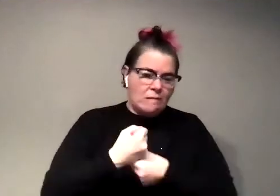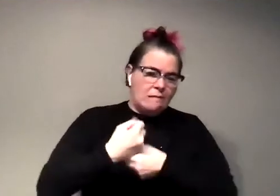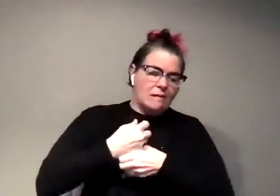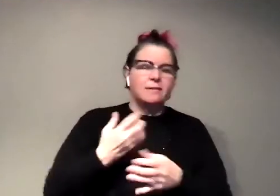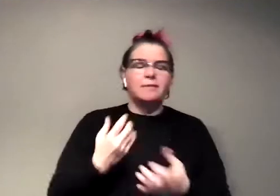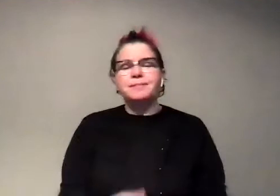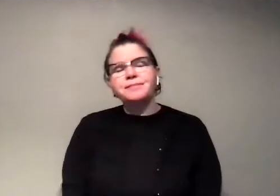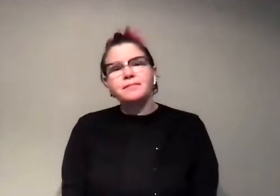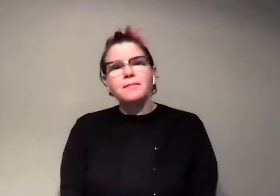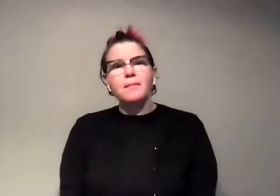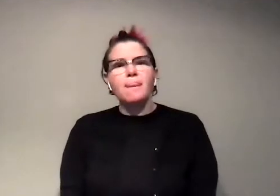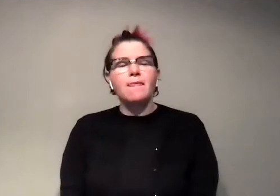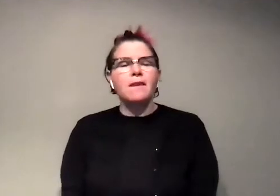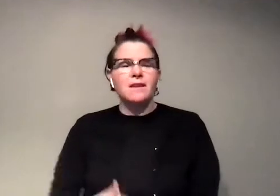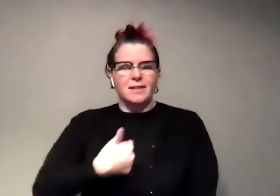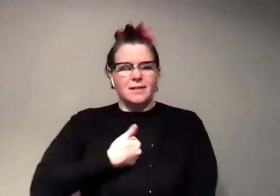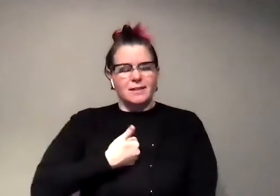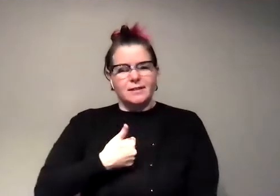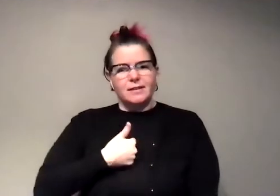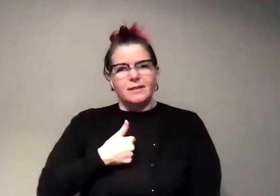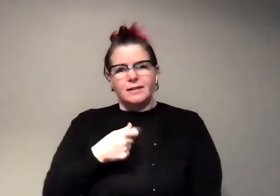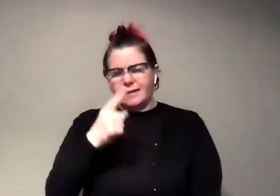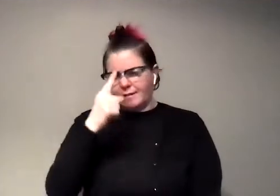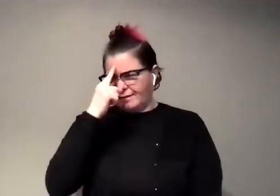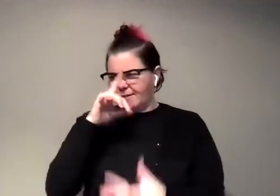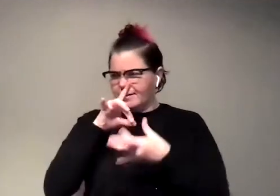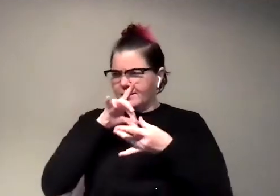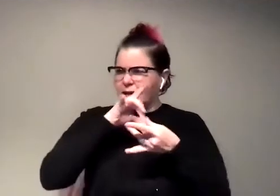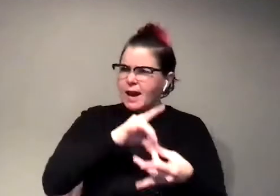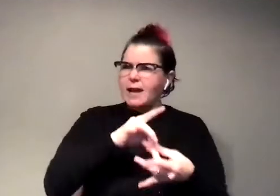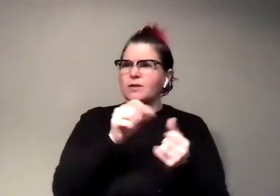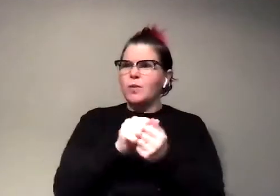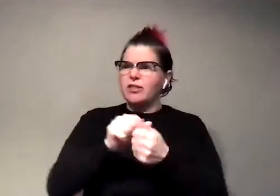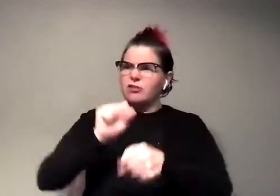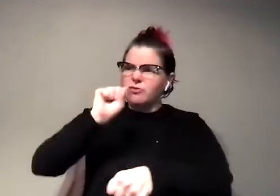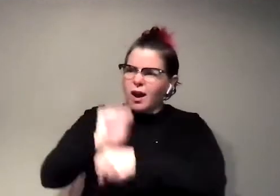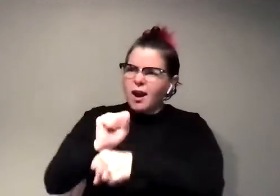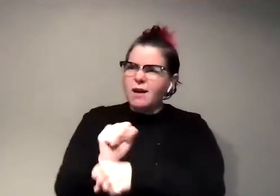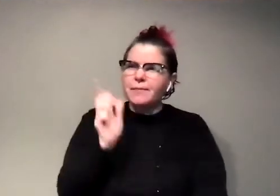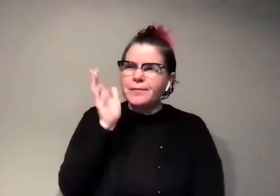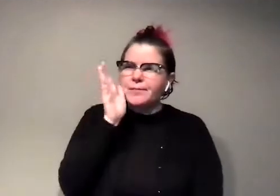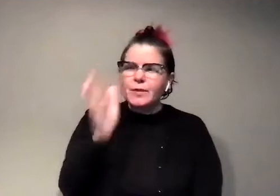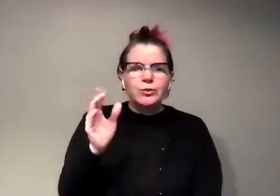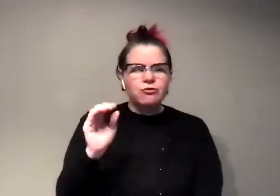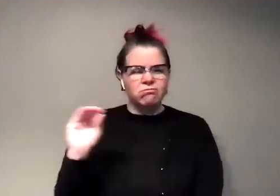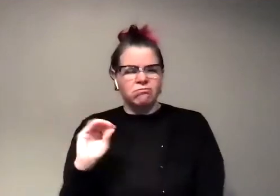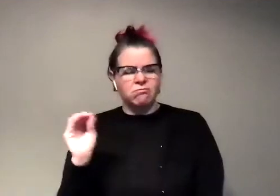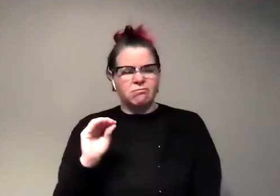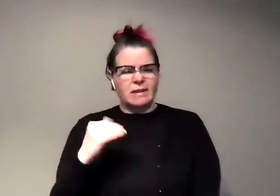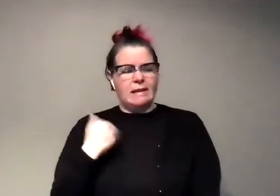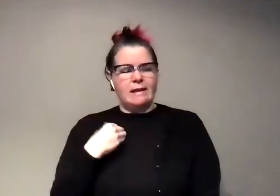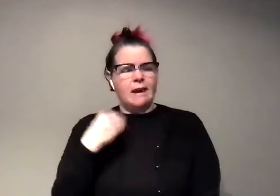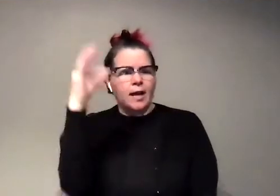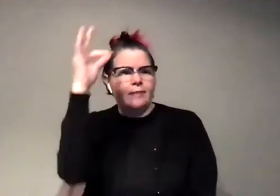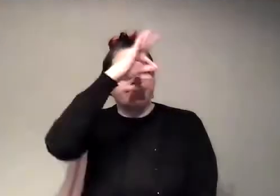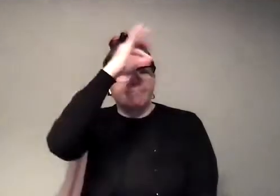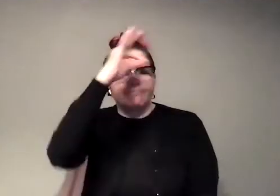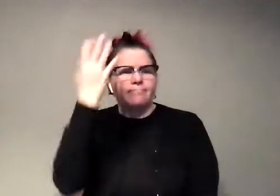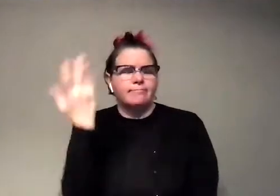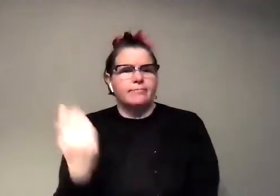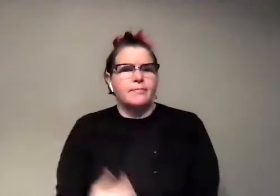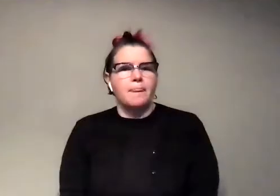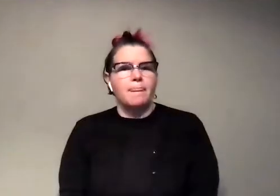And I didn't really see that connected to anything I could actually do, though. When I was younger, I'm the